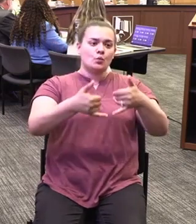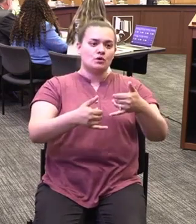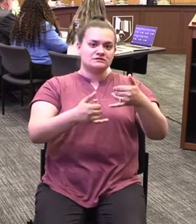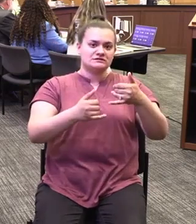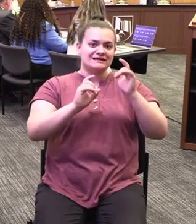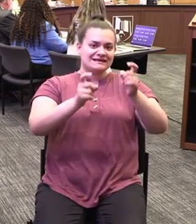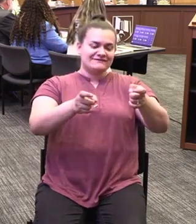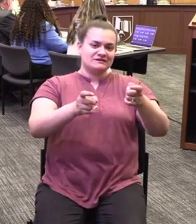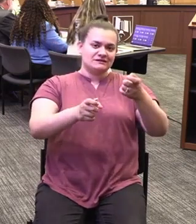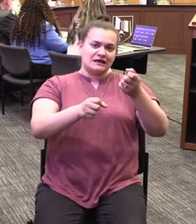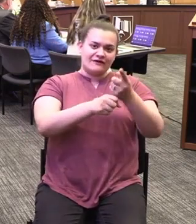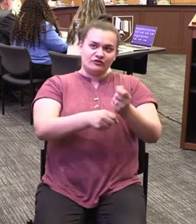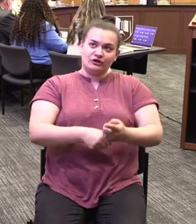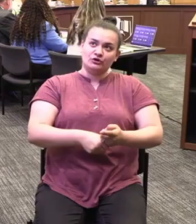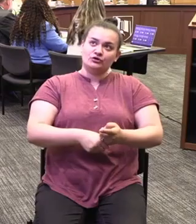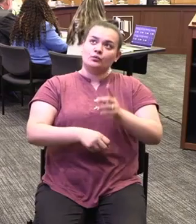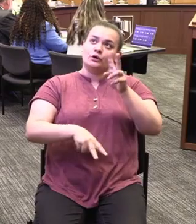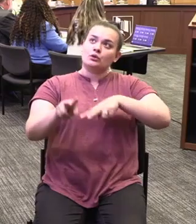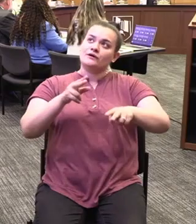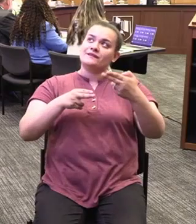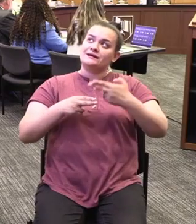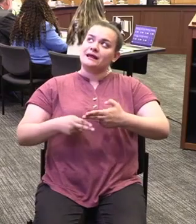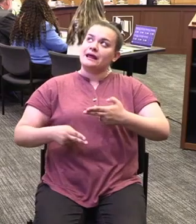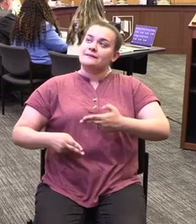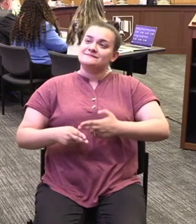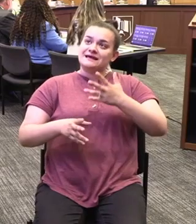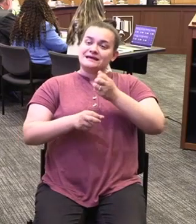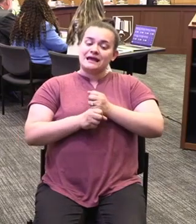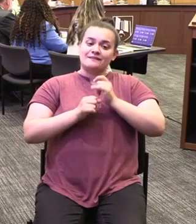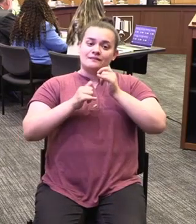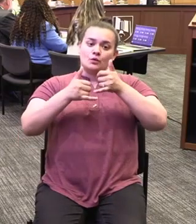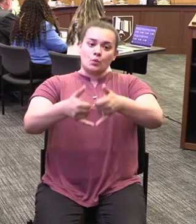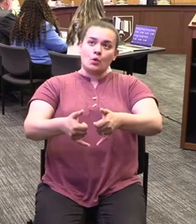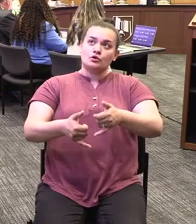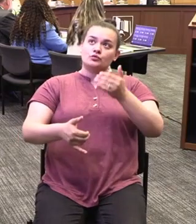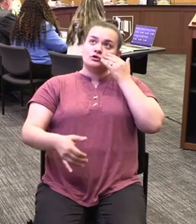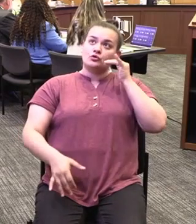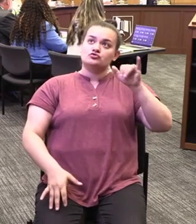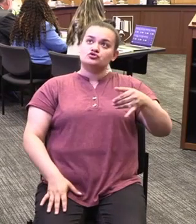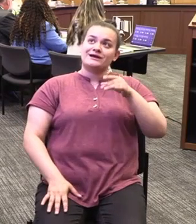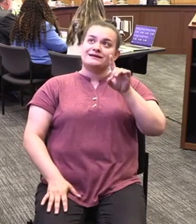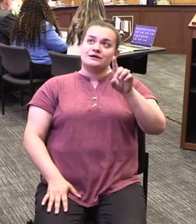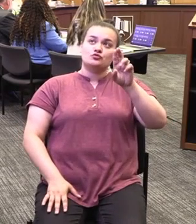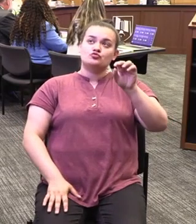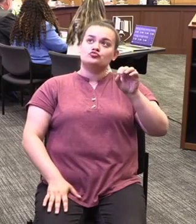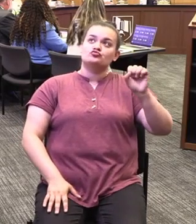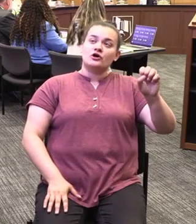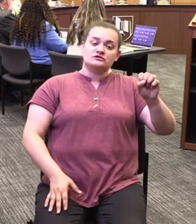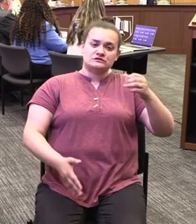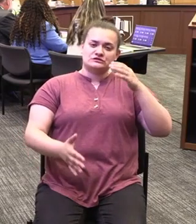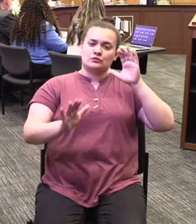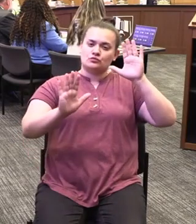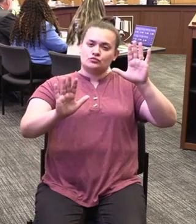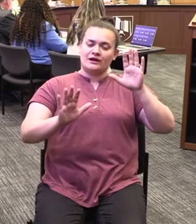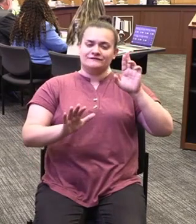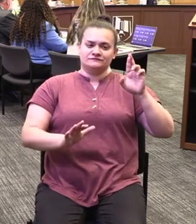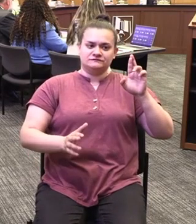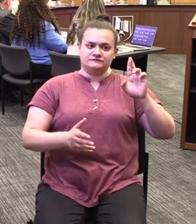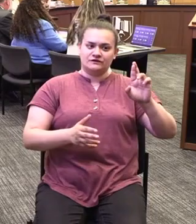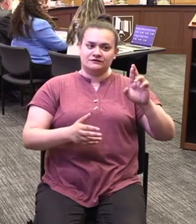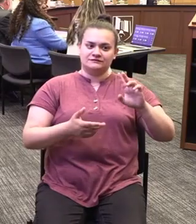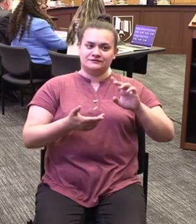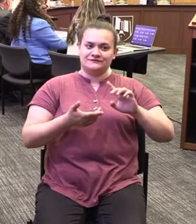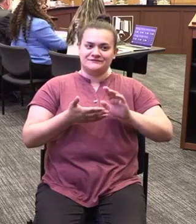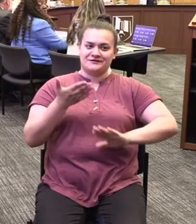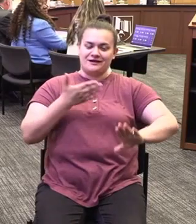year. And when we look at the names that get these awards, we know who JD Ross is. He's a great friend of the college. I've met him at many dinners, sat